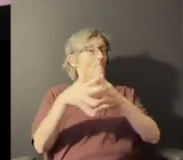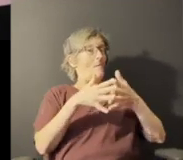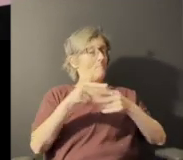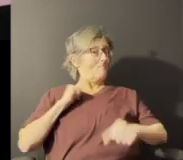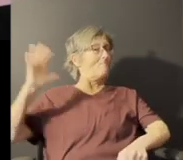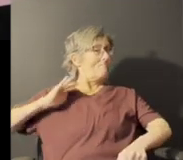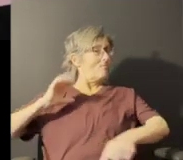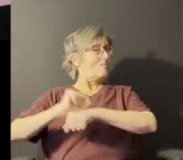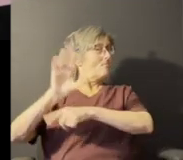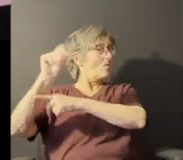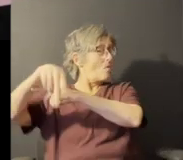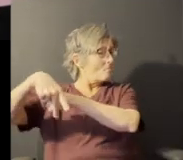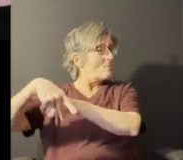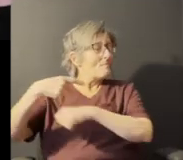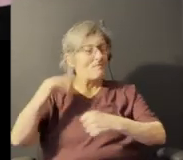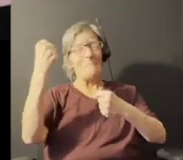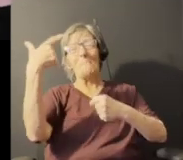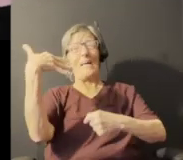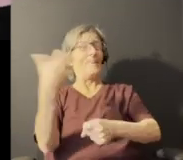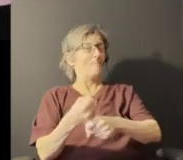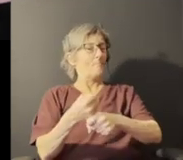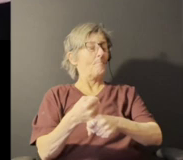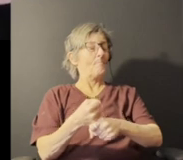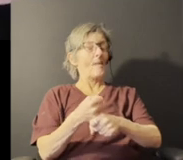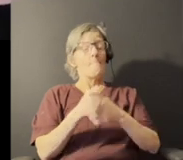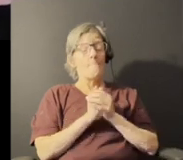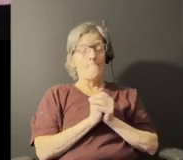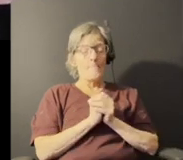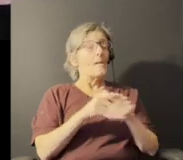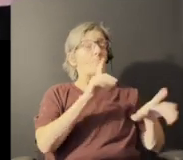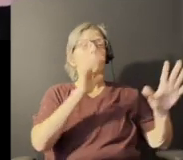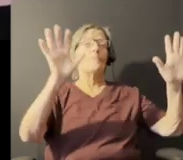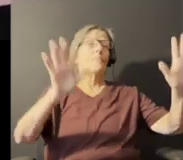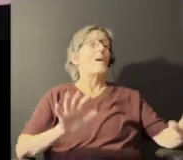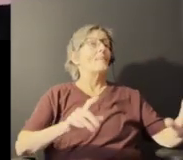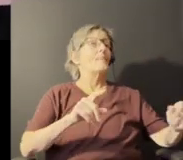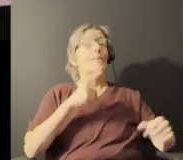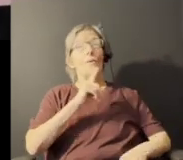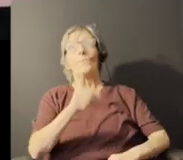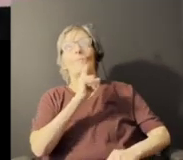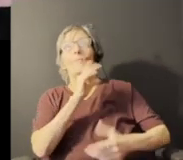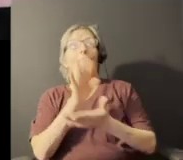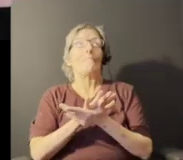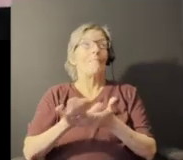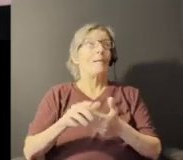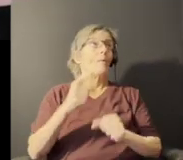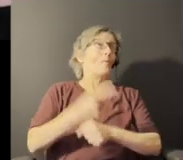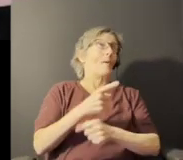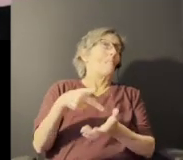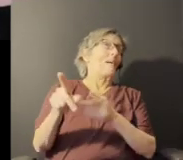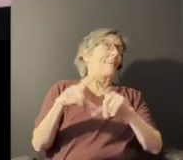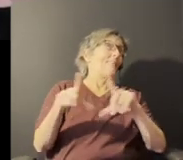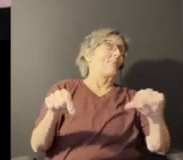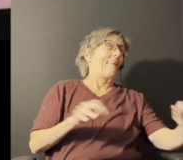America. I had a corporate job for many years, and it was great in some ways. It was really nice having a